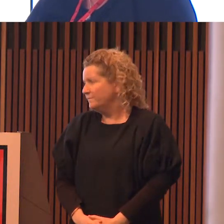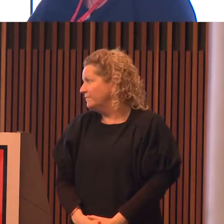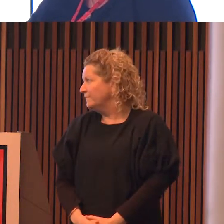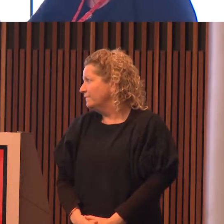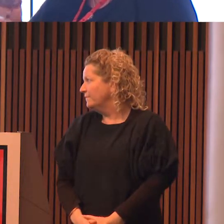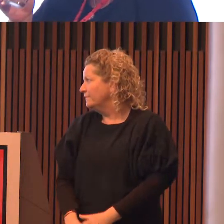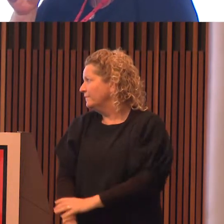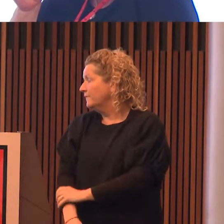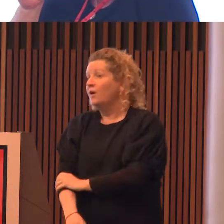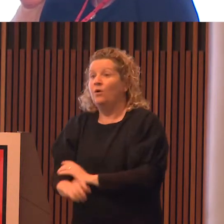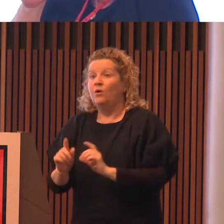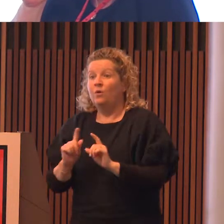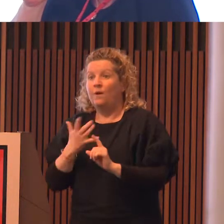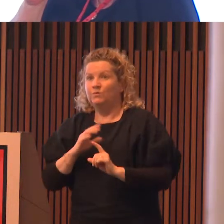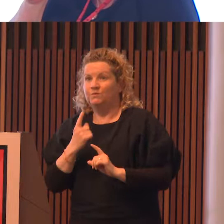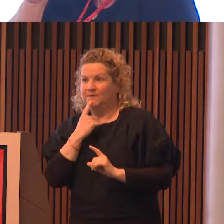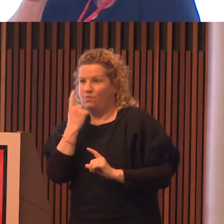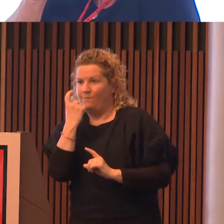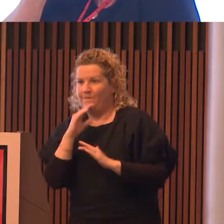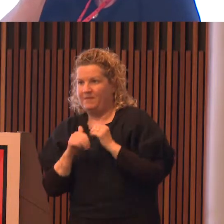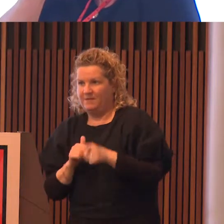And the other thing that I wanted to say about that is